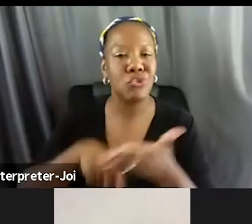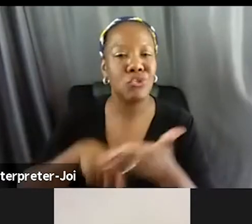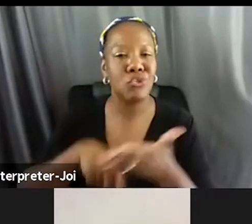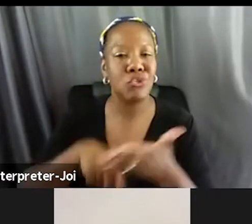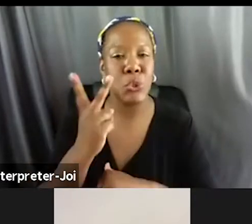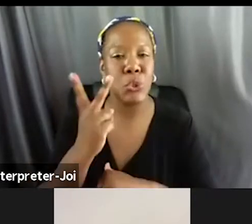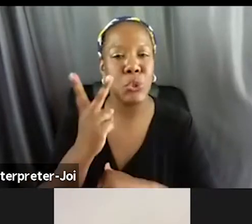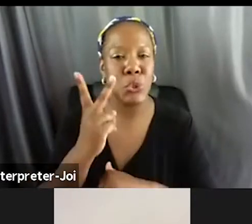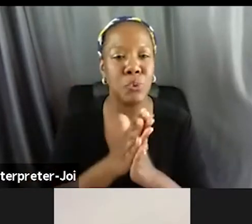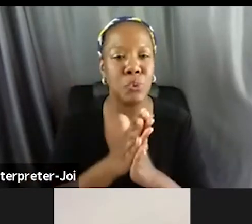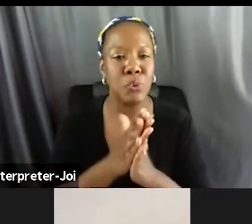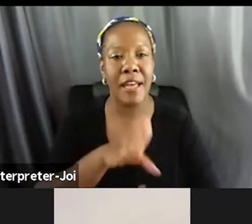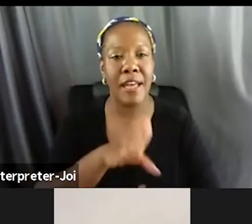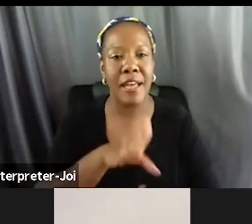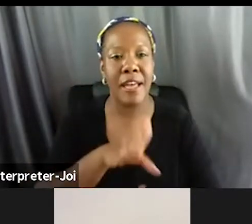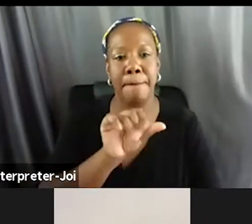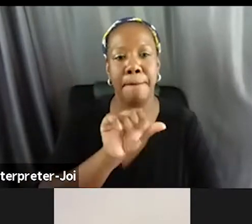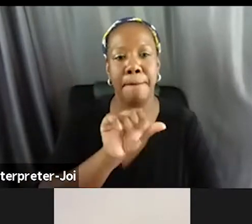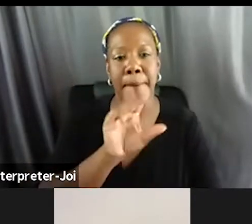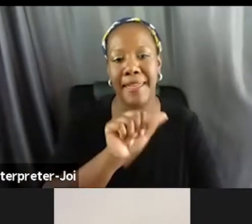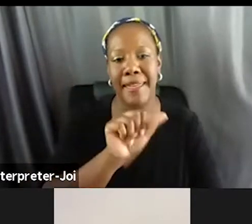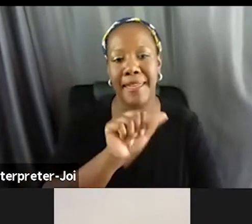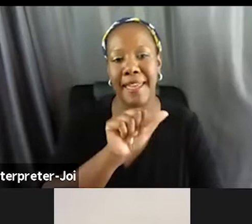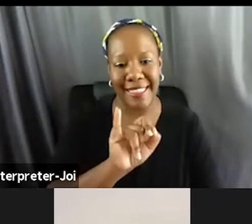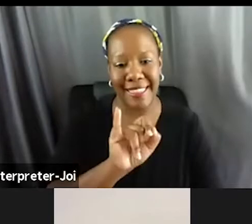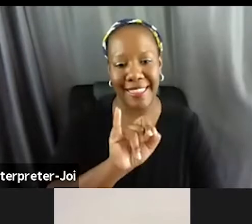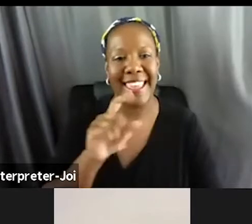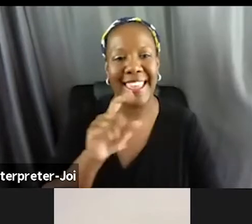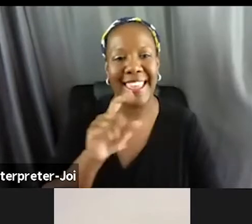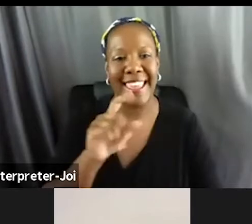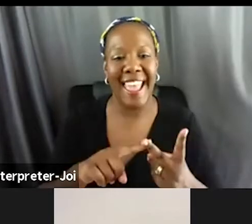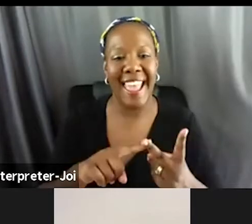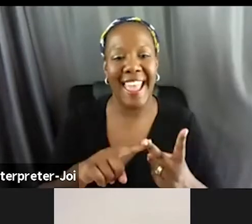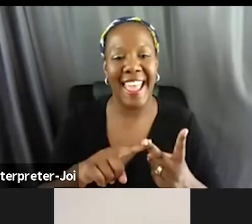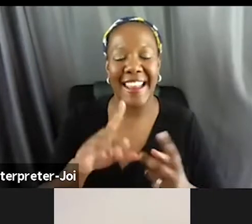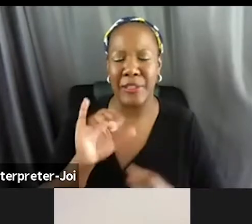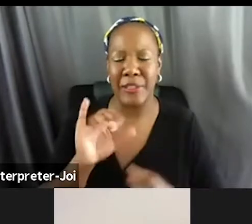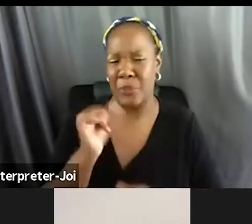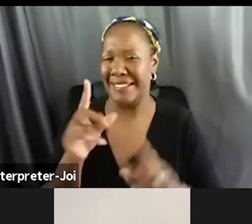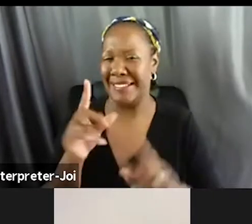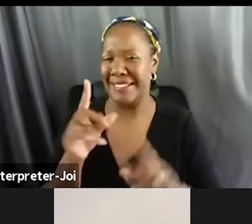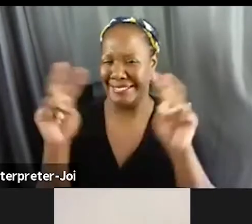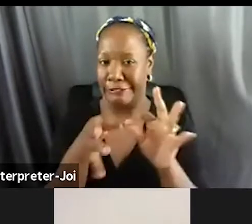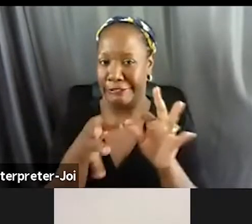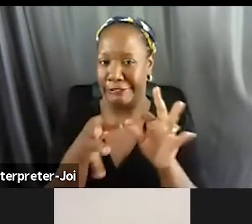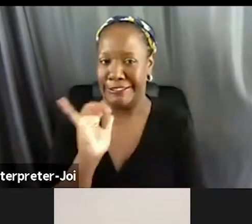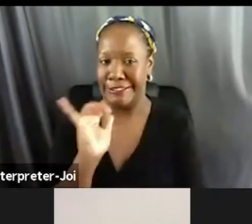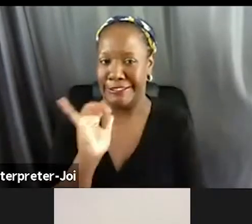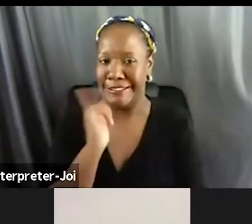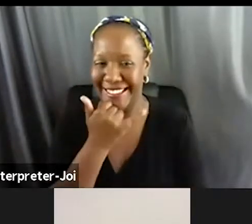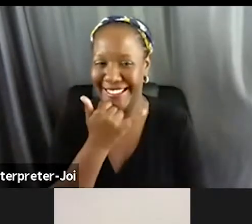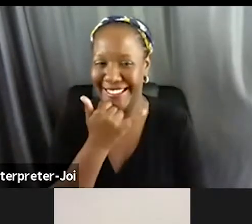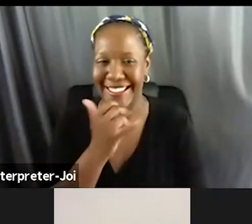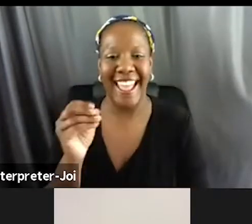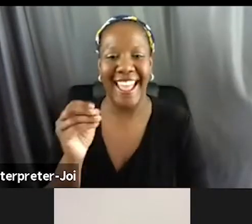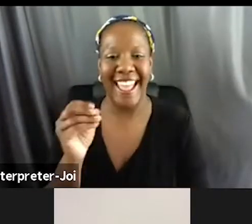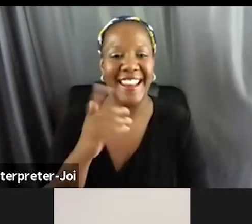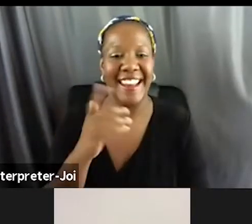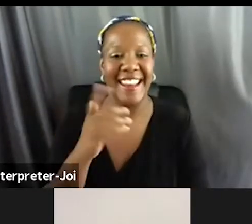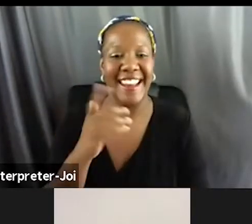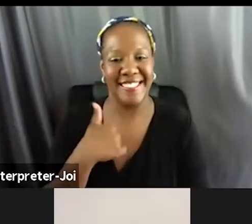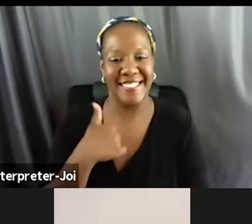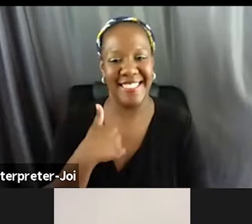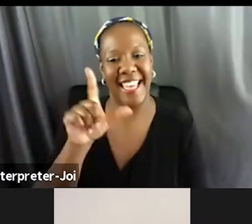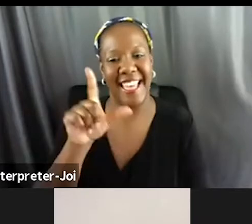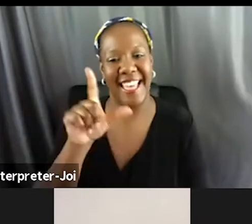Clockwork Djinn, and sorry, I know I probably screwed that one up, Day, and Labyrinth's Archivist. In